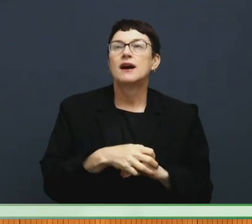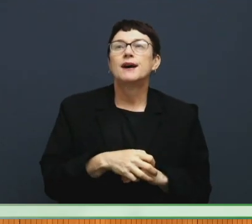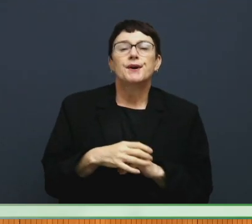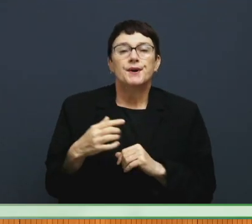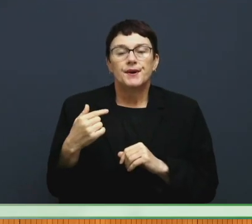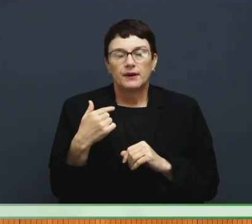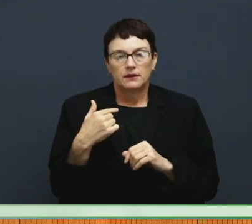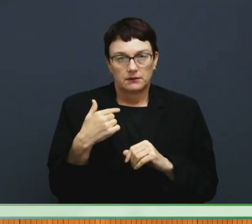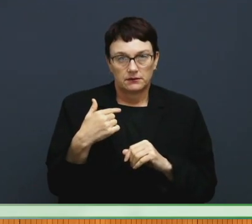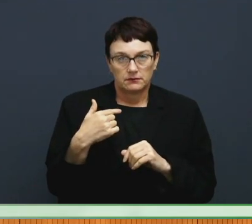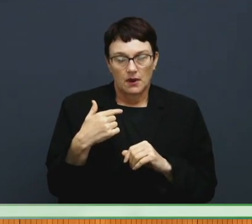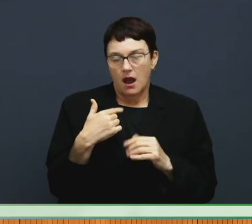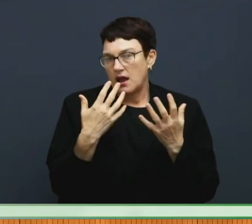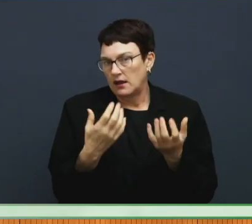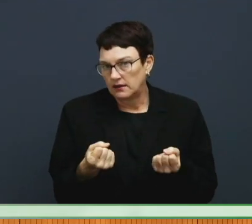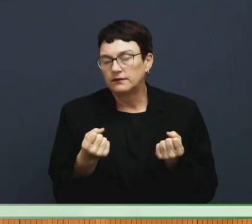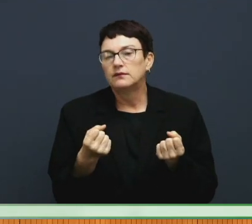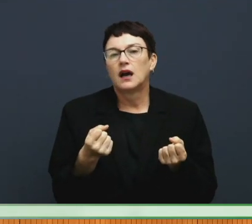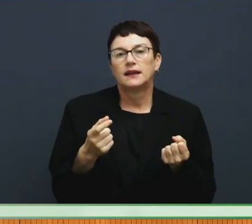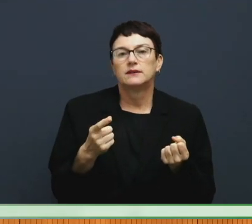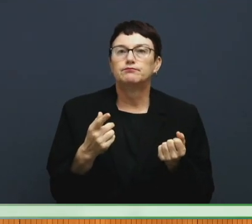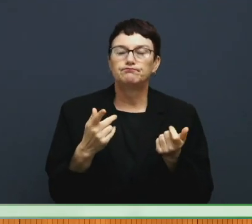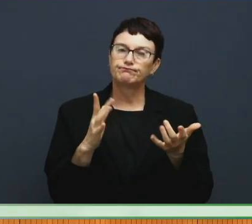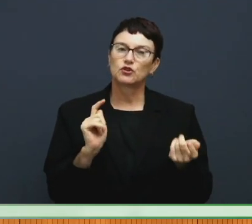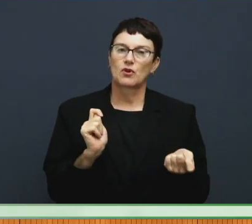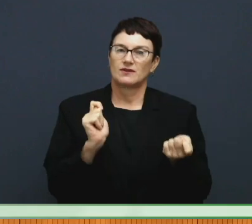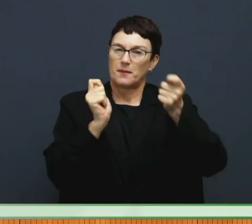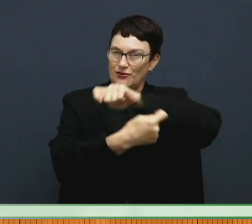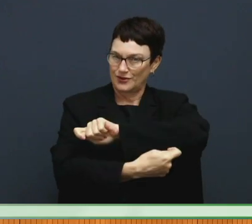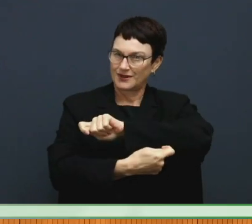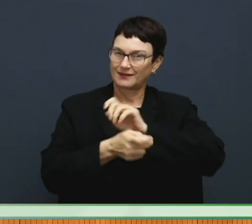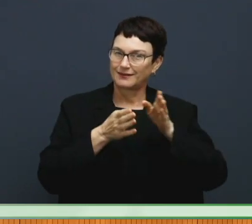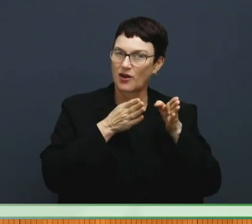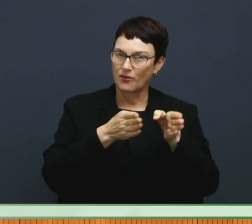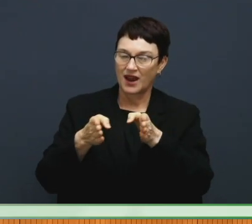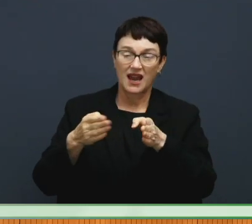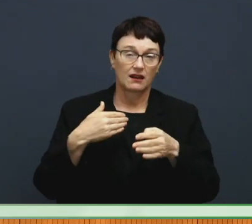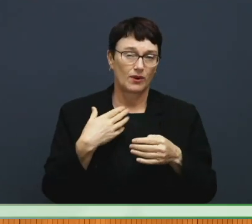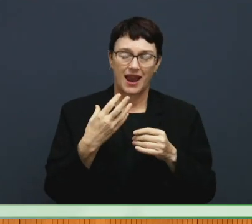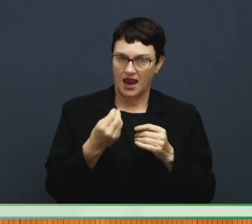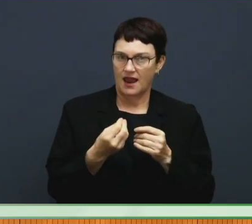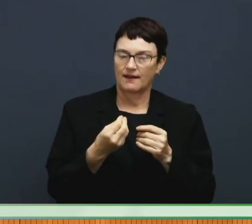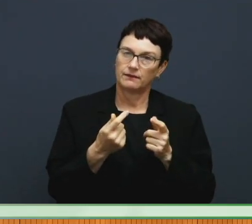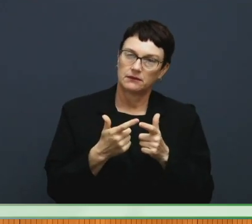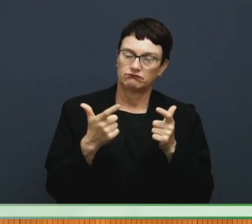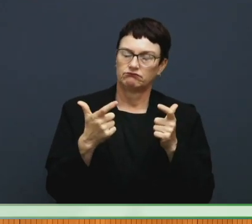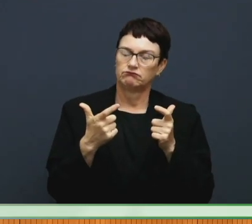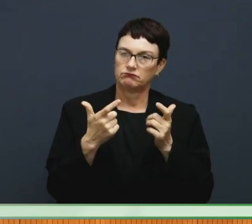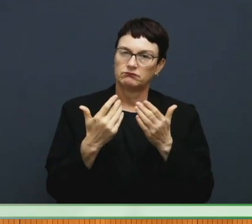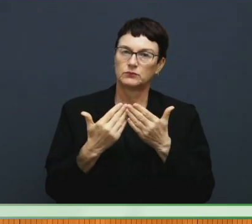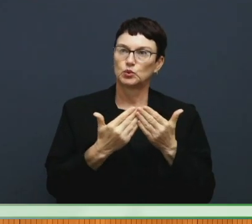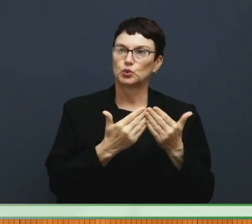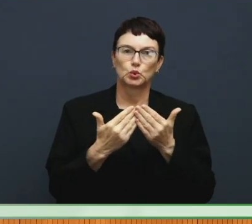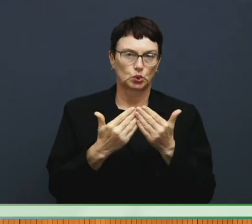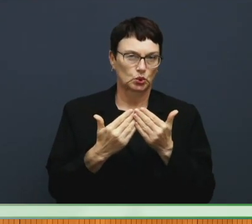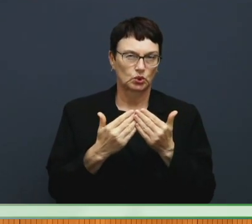transformation channel from works, products, commodities. We have a deeper school to enterprises,